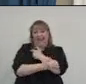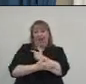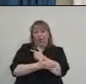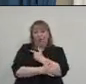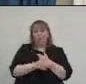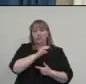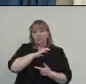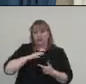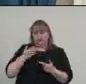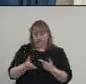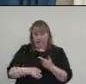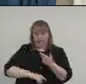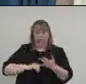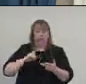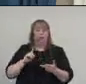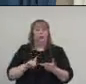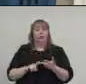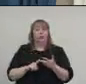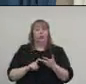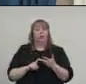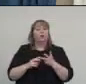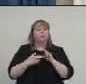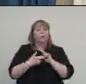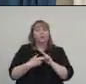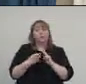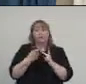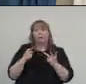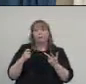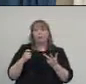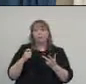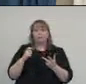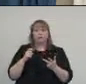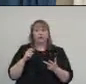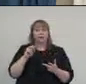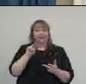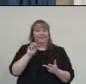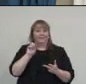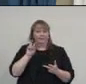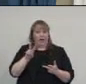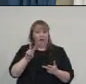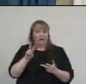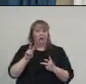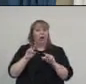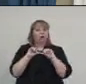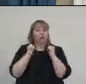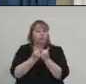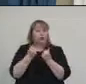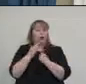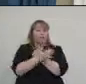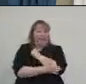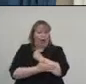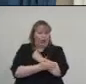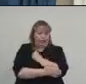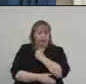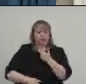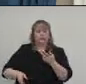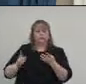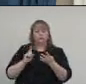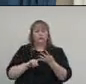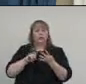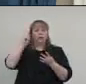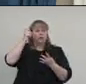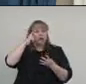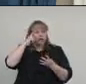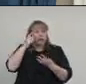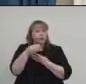rural counties. They will be joined by representatives from the Nevada Association of Counties, better known as NACO, the Governor's Office